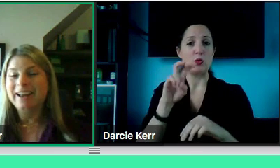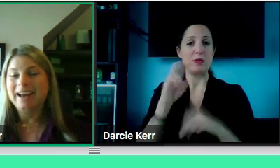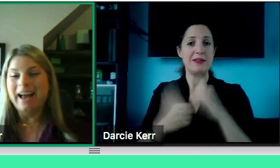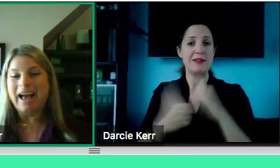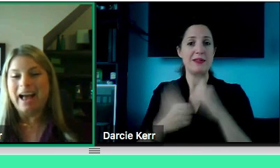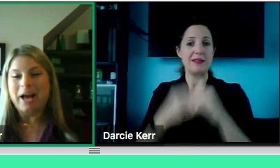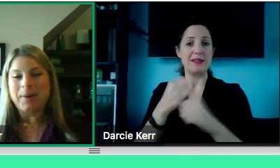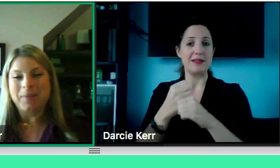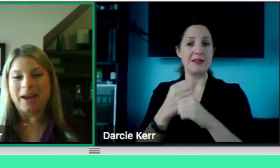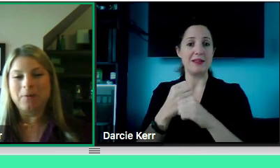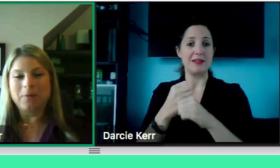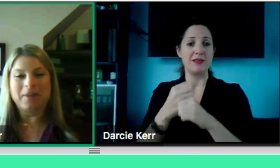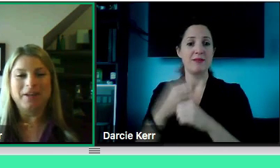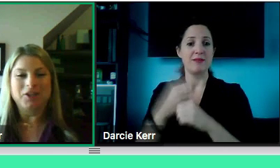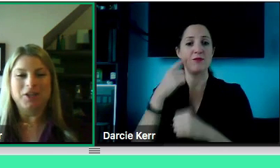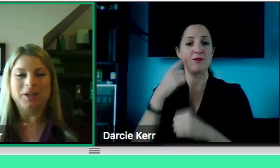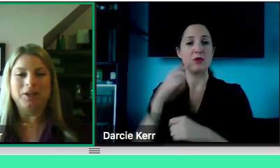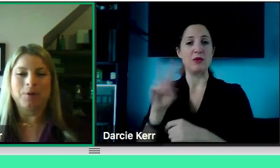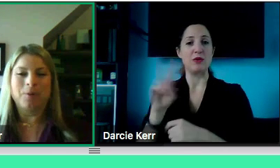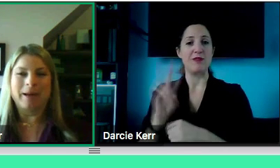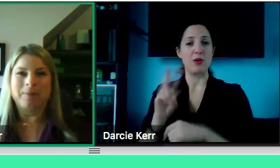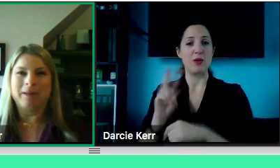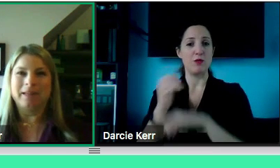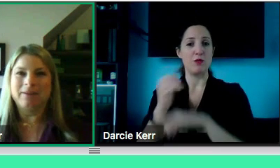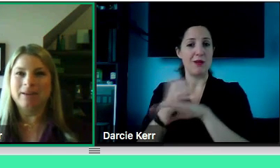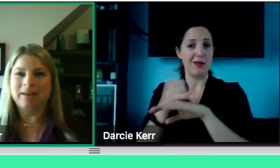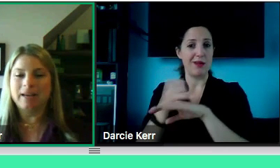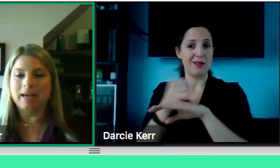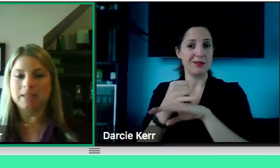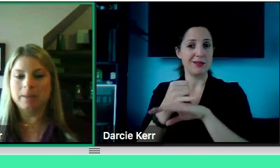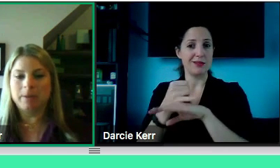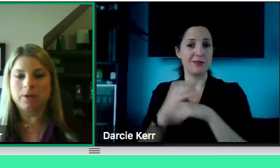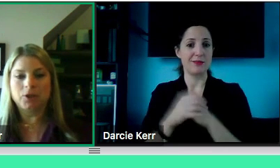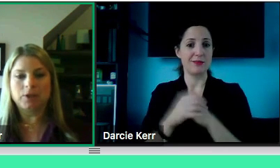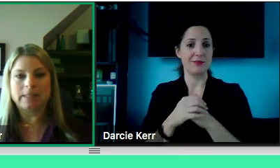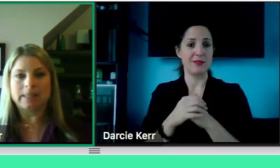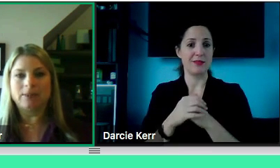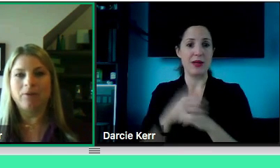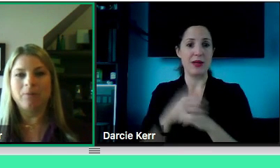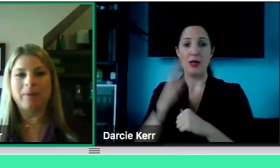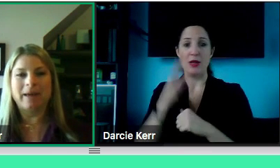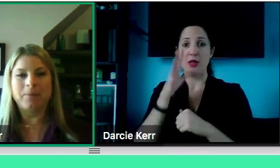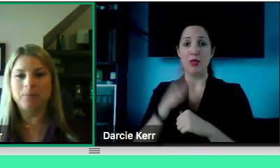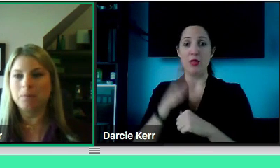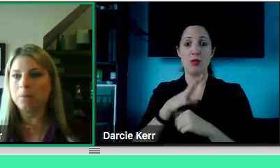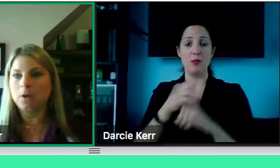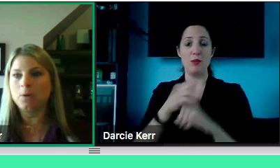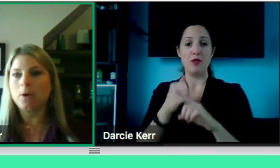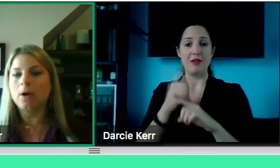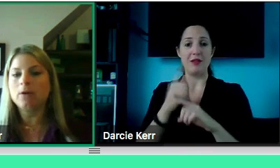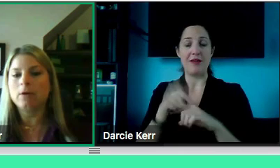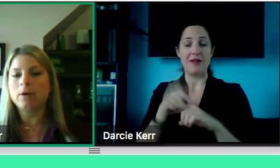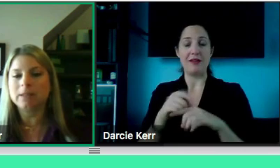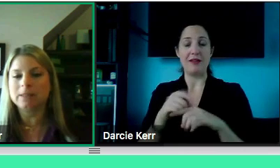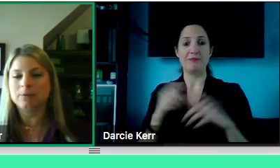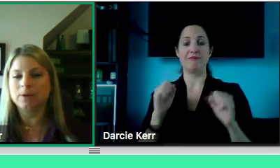it. I don't think she could quite believe it and had to pinch herself,